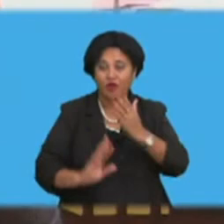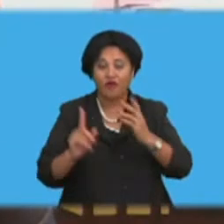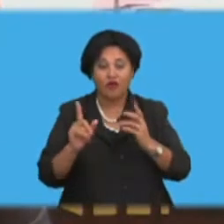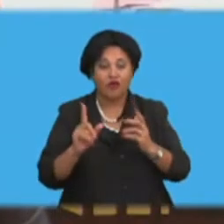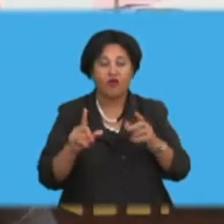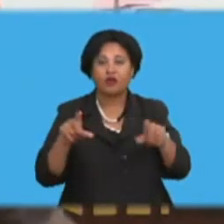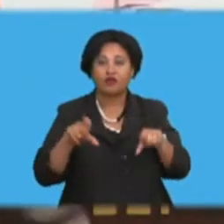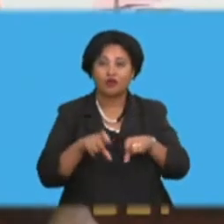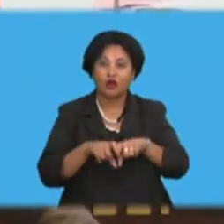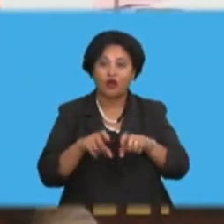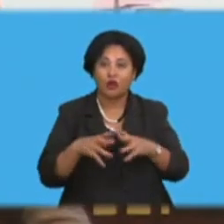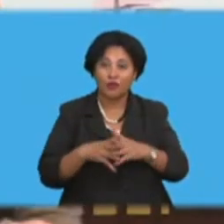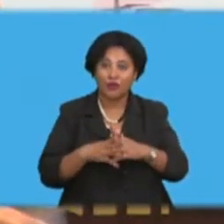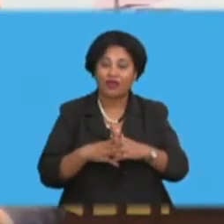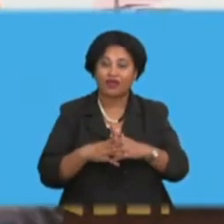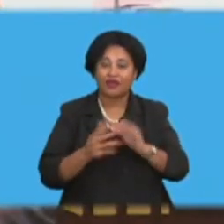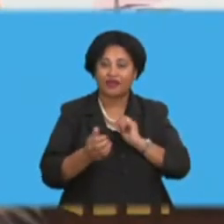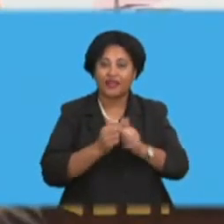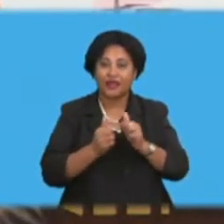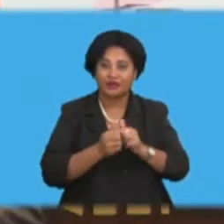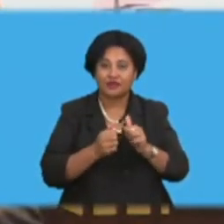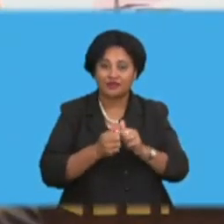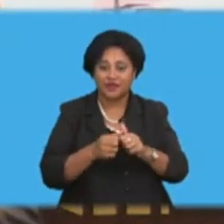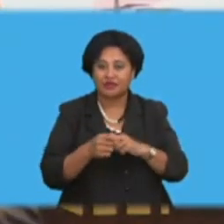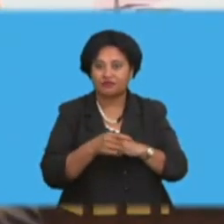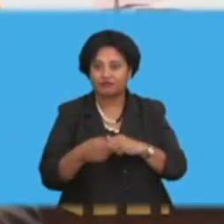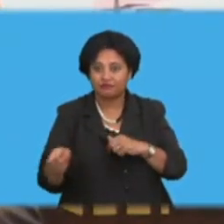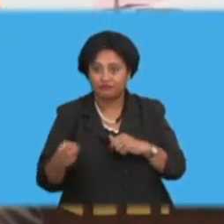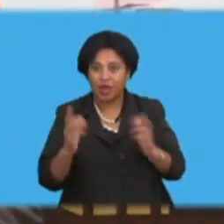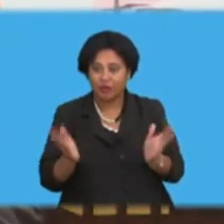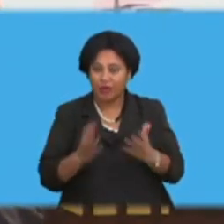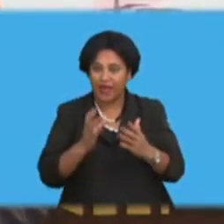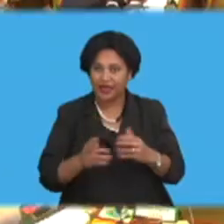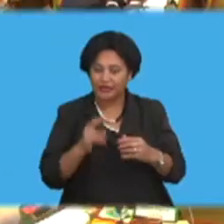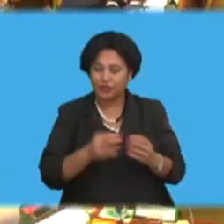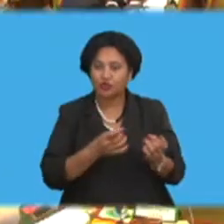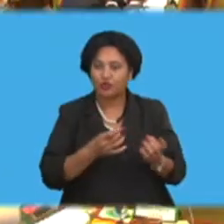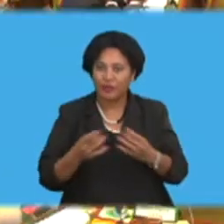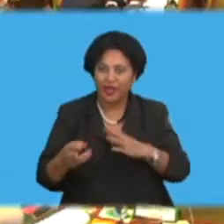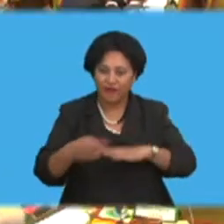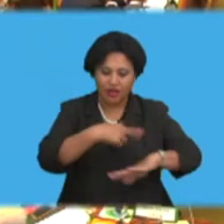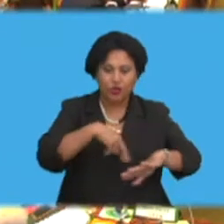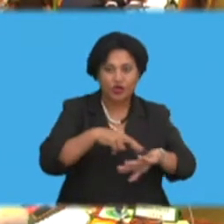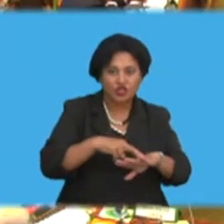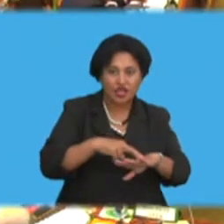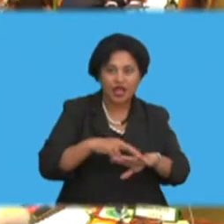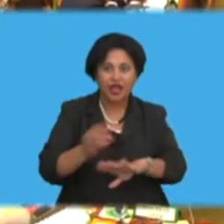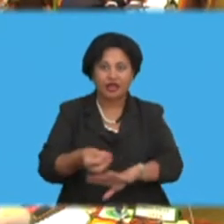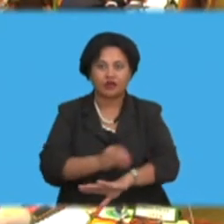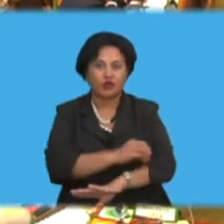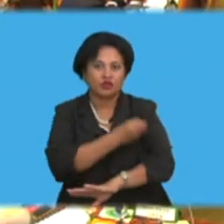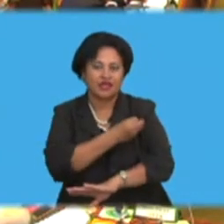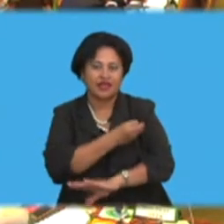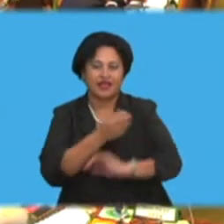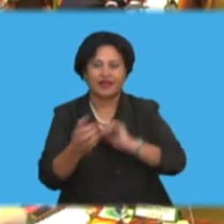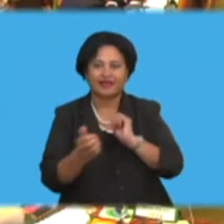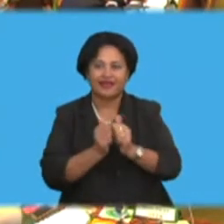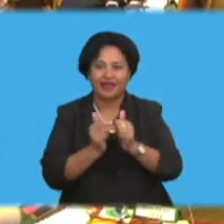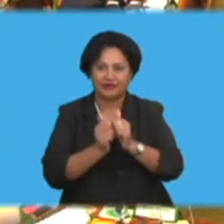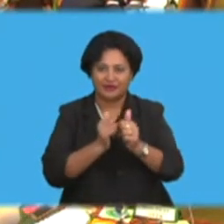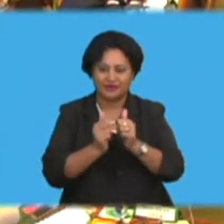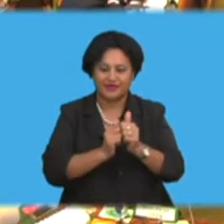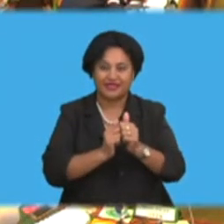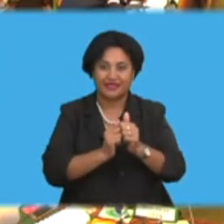for the national championship, the regional, the Oceania, and he has to come